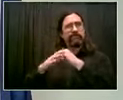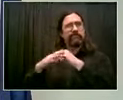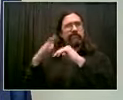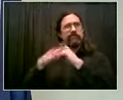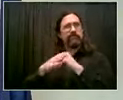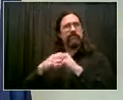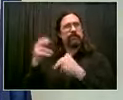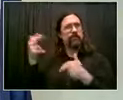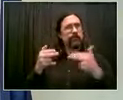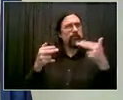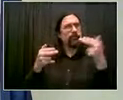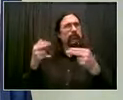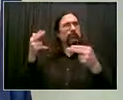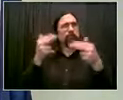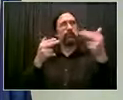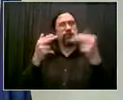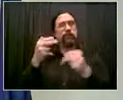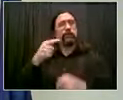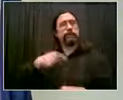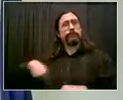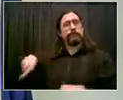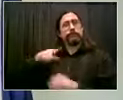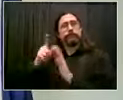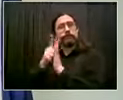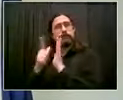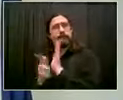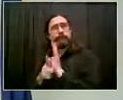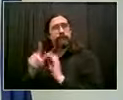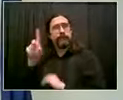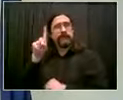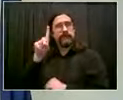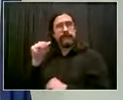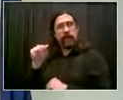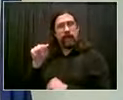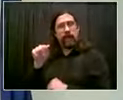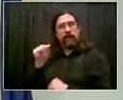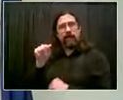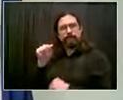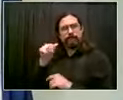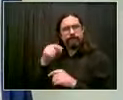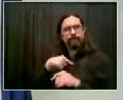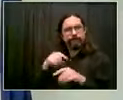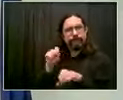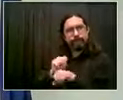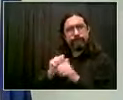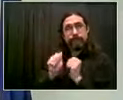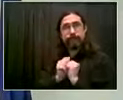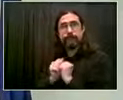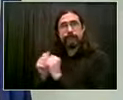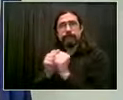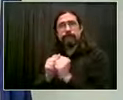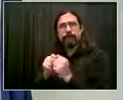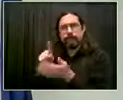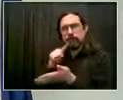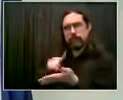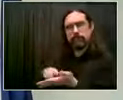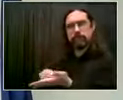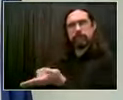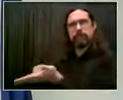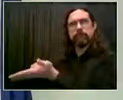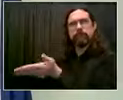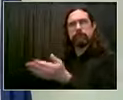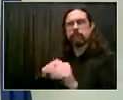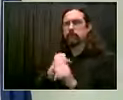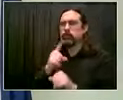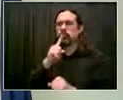them eventually become homicides, but we've got to do prevention. Before that even happens, let's get out there and investigate that. So they're doing that